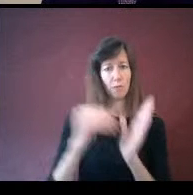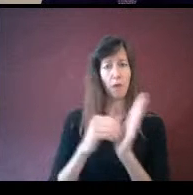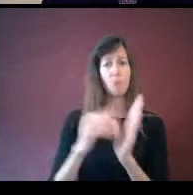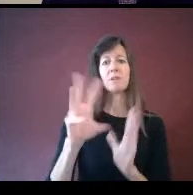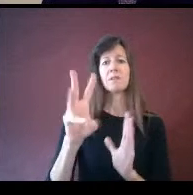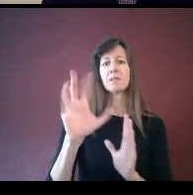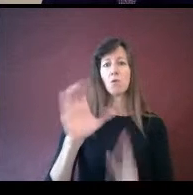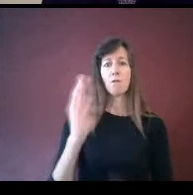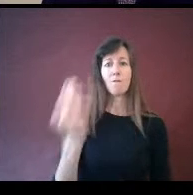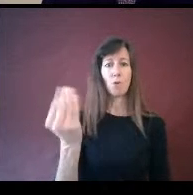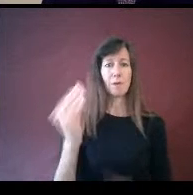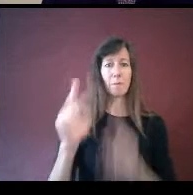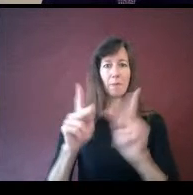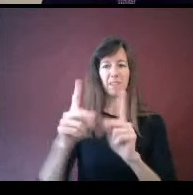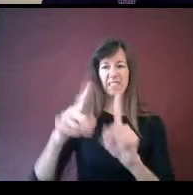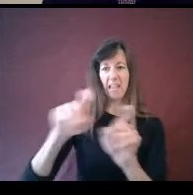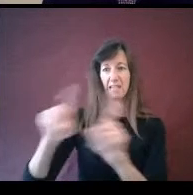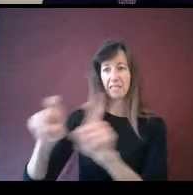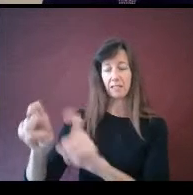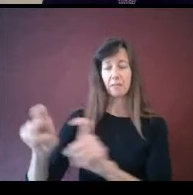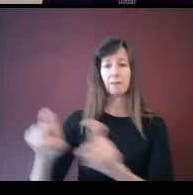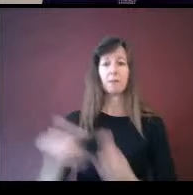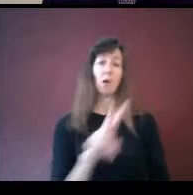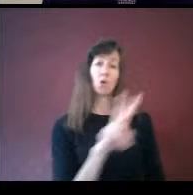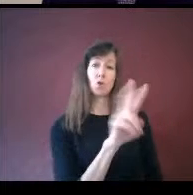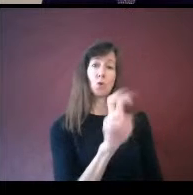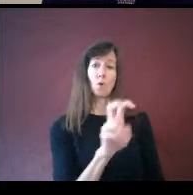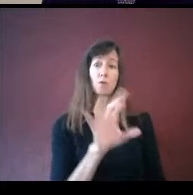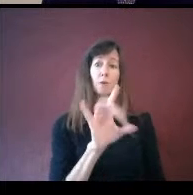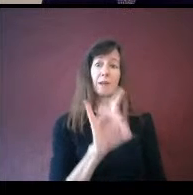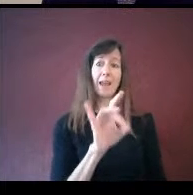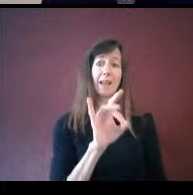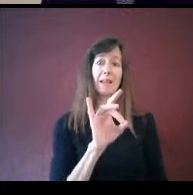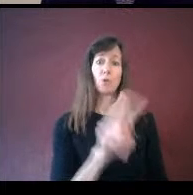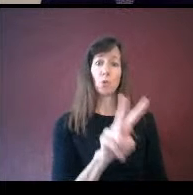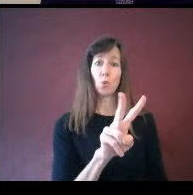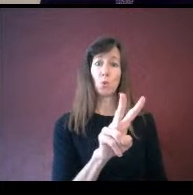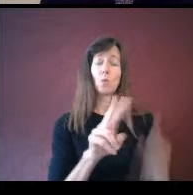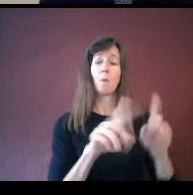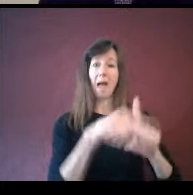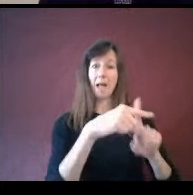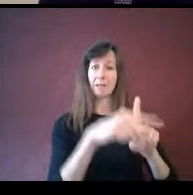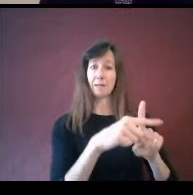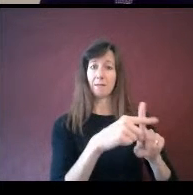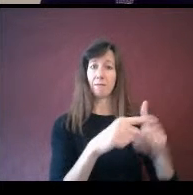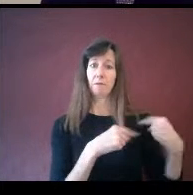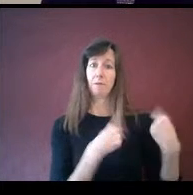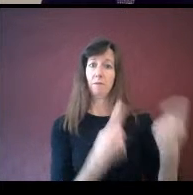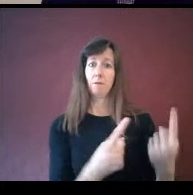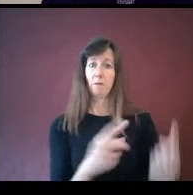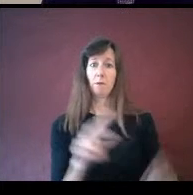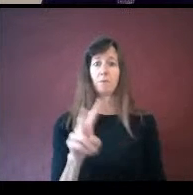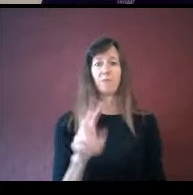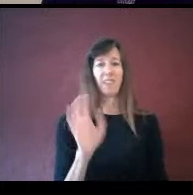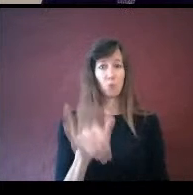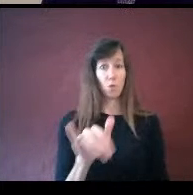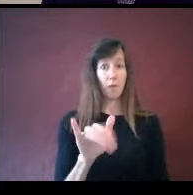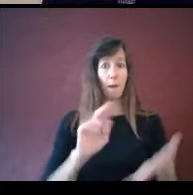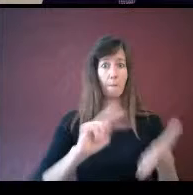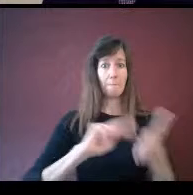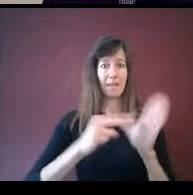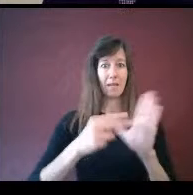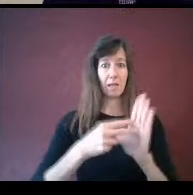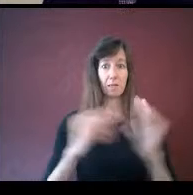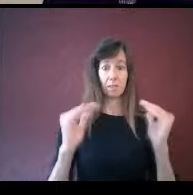had 282 positive cases out of that 2,614 tested. That puts us at a very